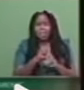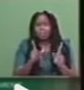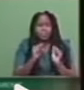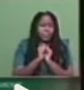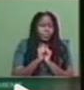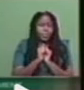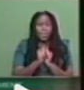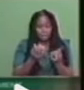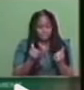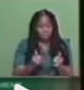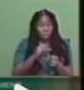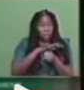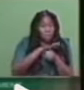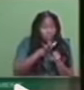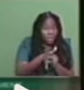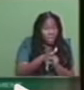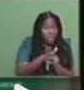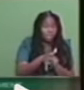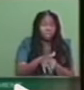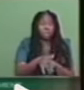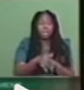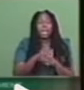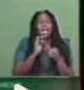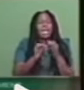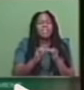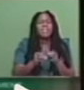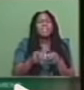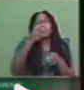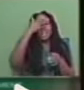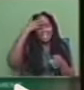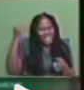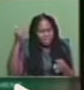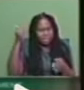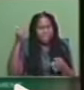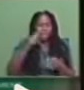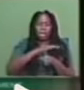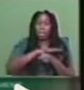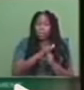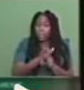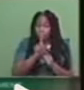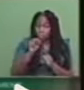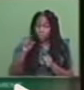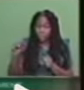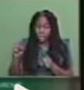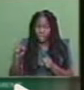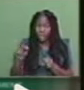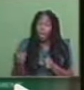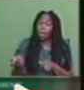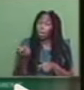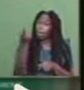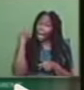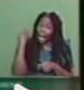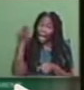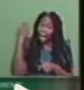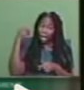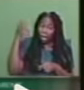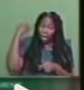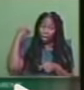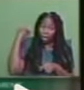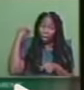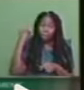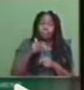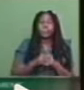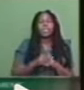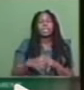remove 2020 altogether, go back to pre-COVID, the average deficit for the 4-year period before was